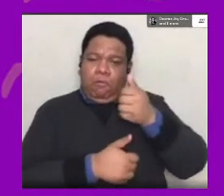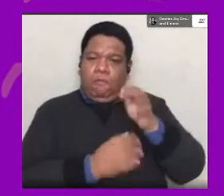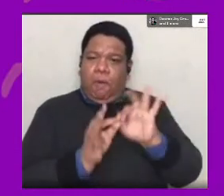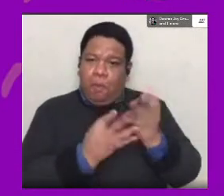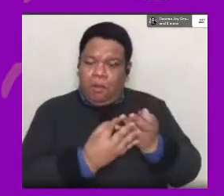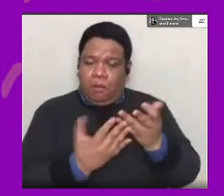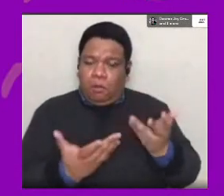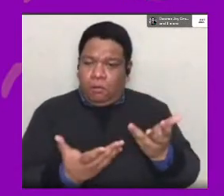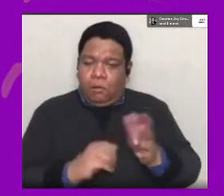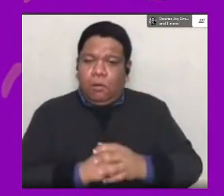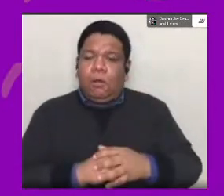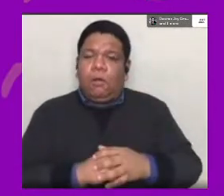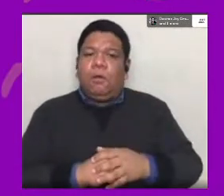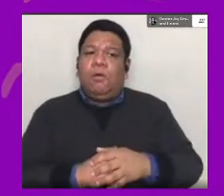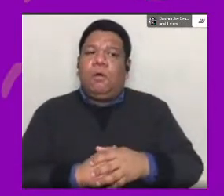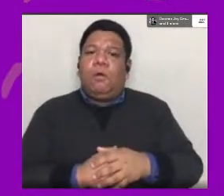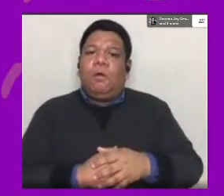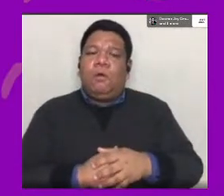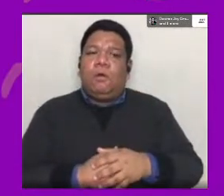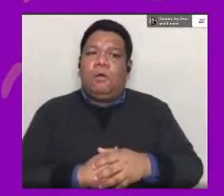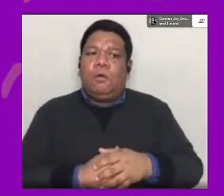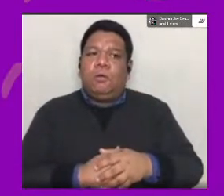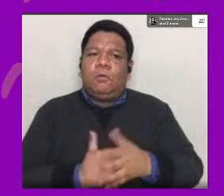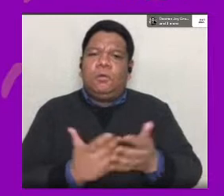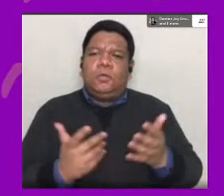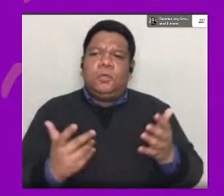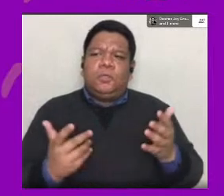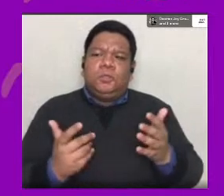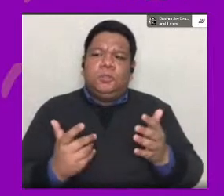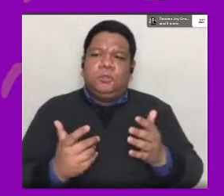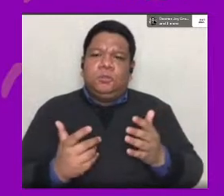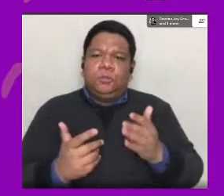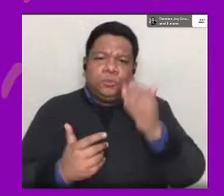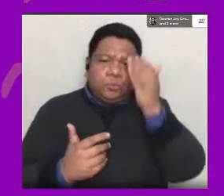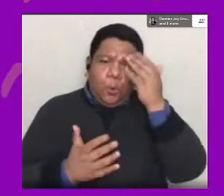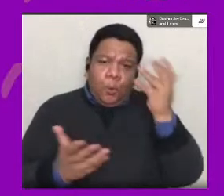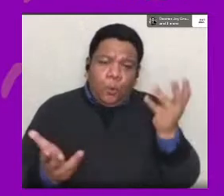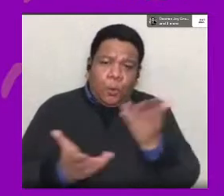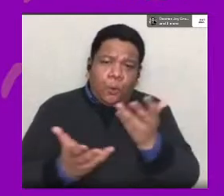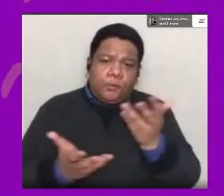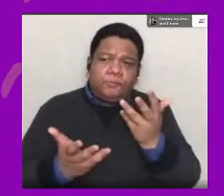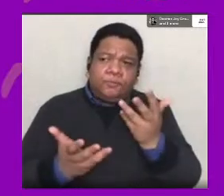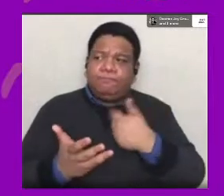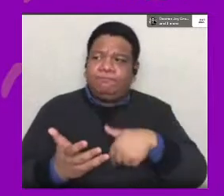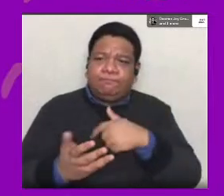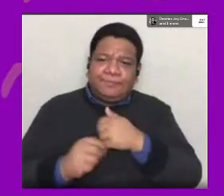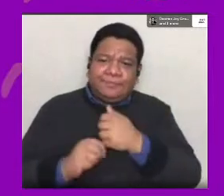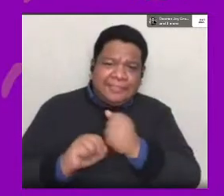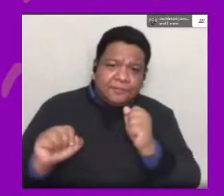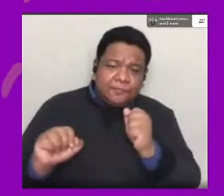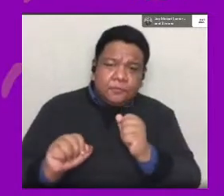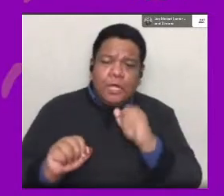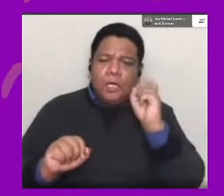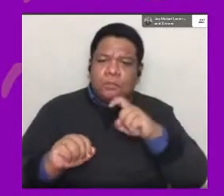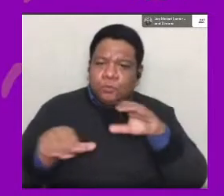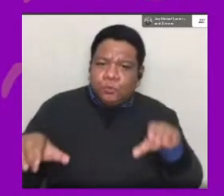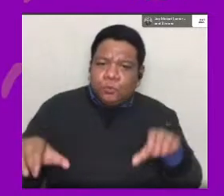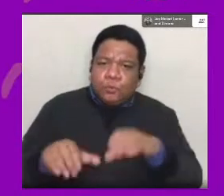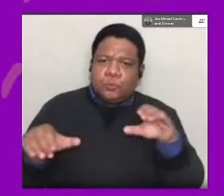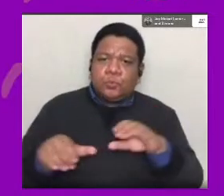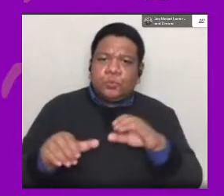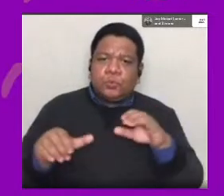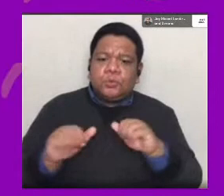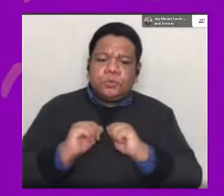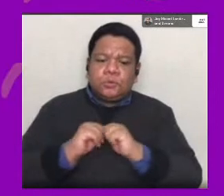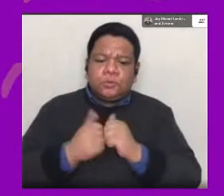the holes and gaps are in our safety nets, we can work to remediate